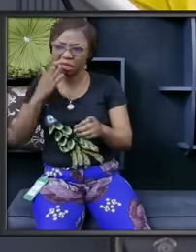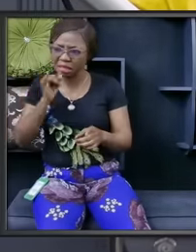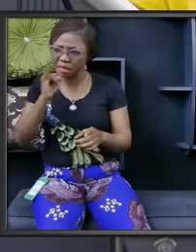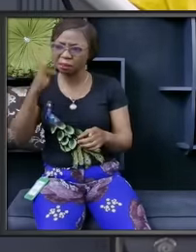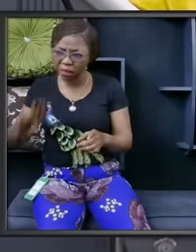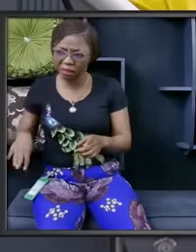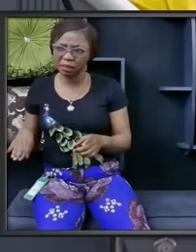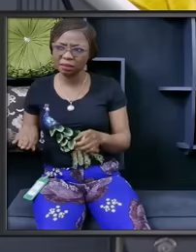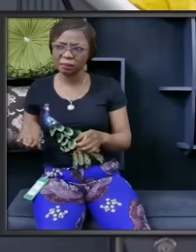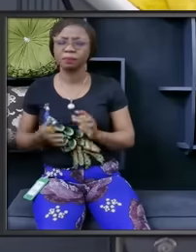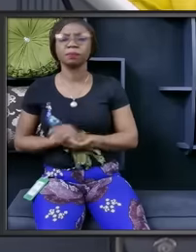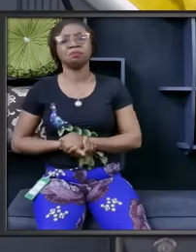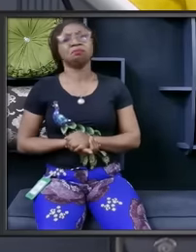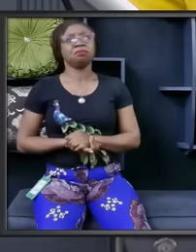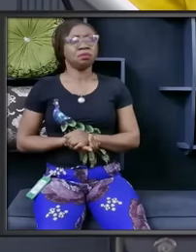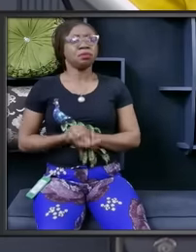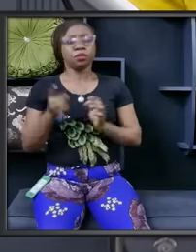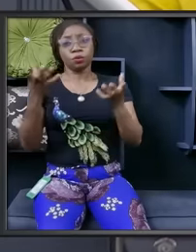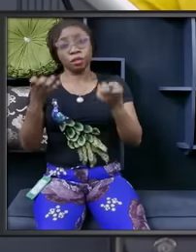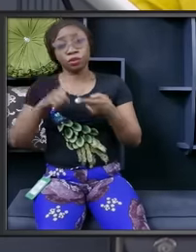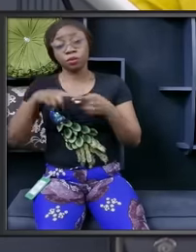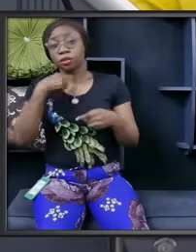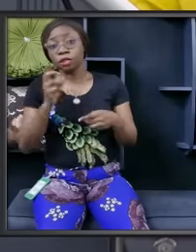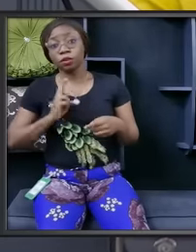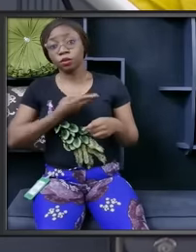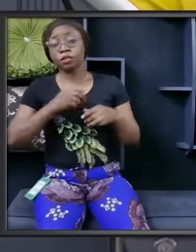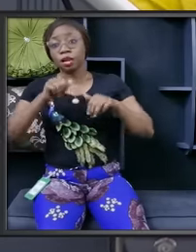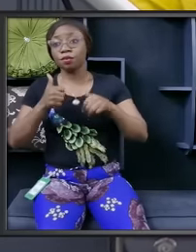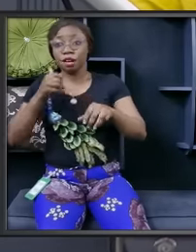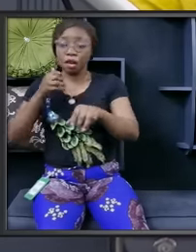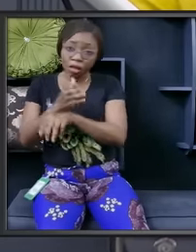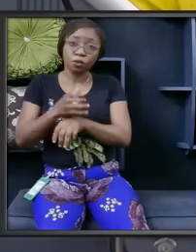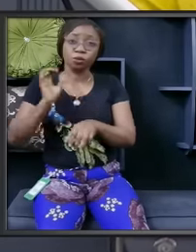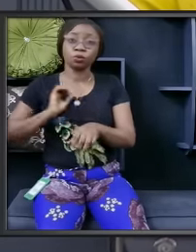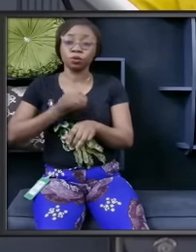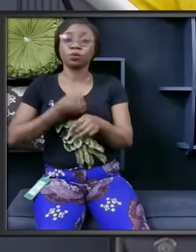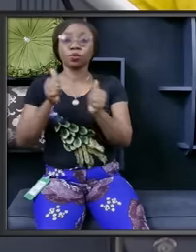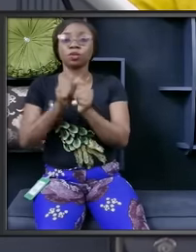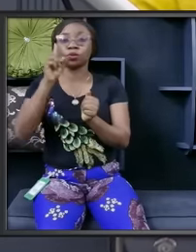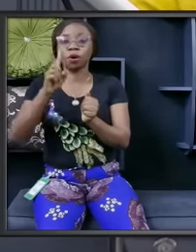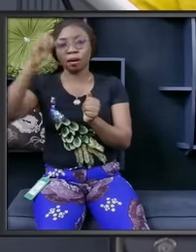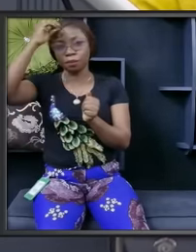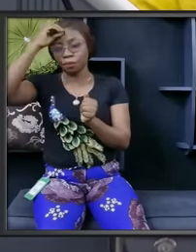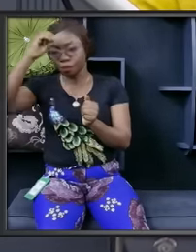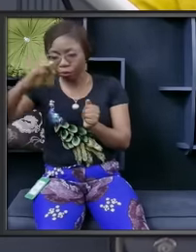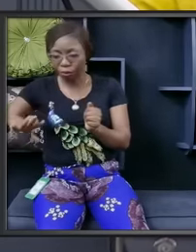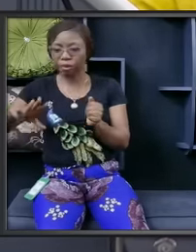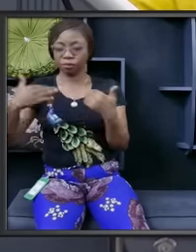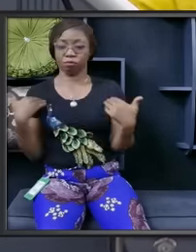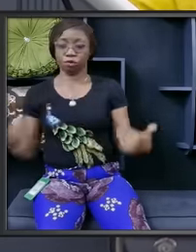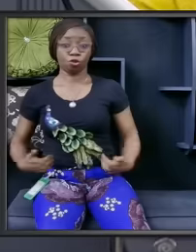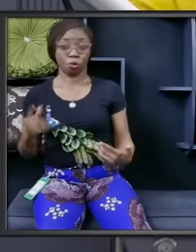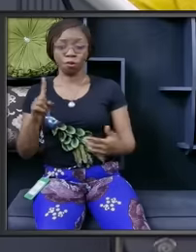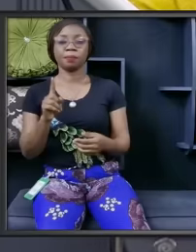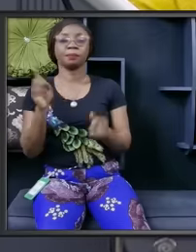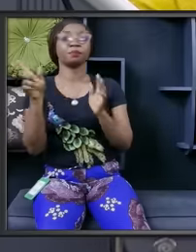You've been won't tell us about how he accused you of with one young boy. Exactly. Now, one day I did, Barrister